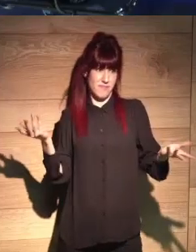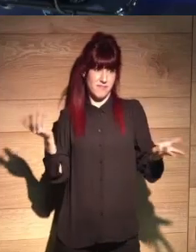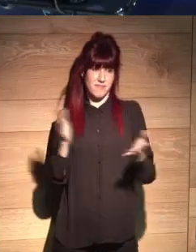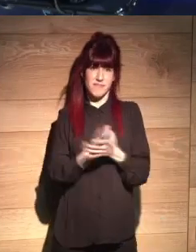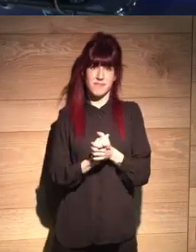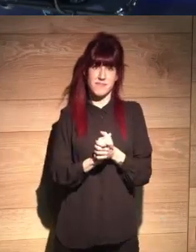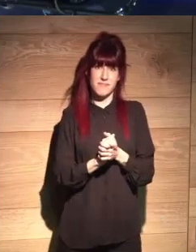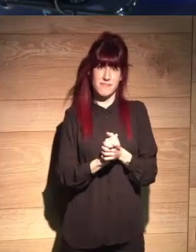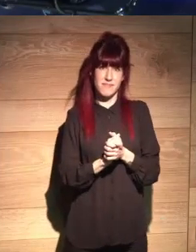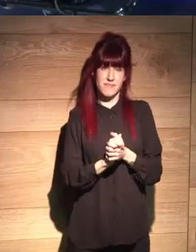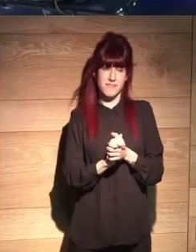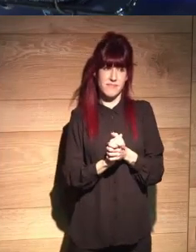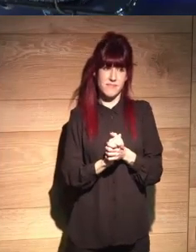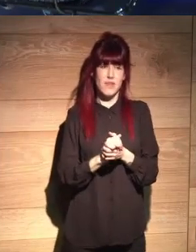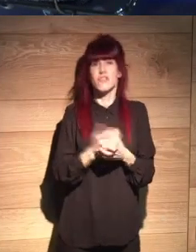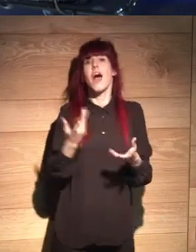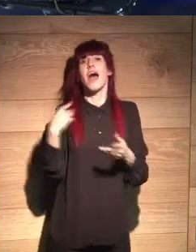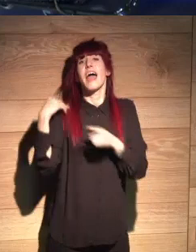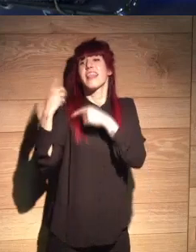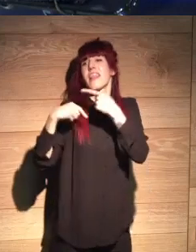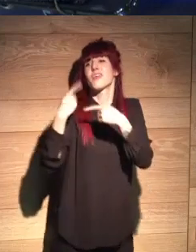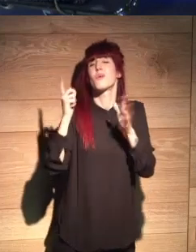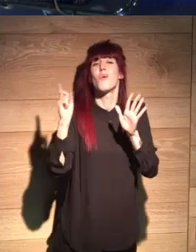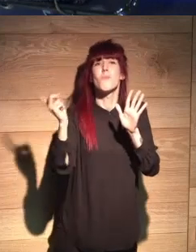daughter's friends, they all work.